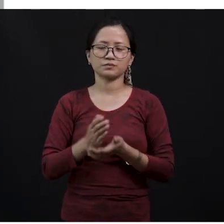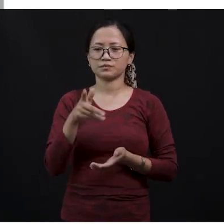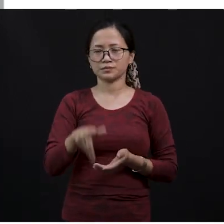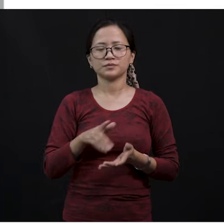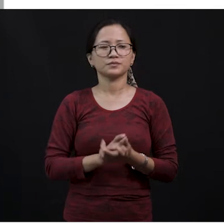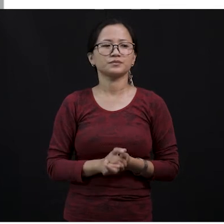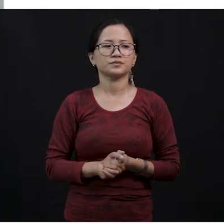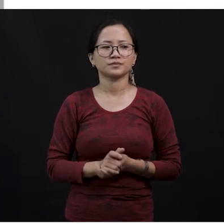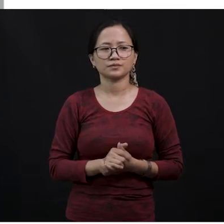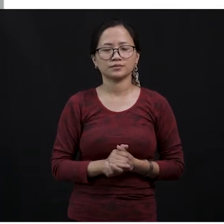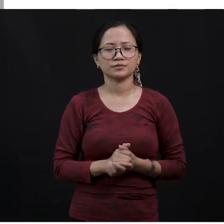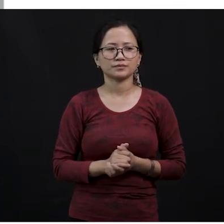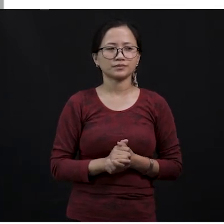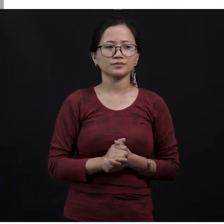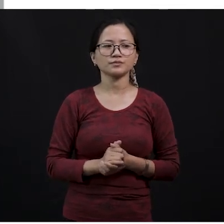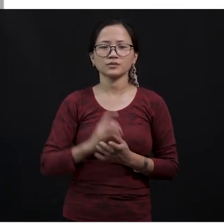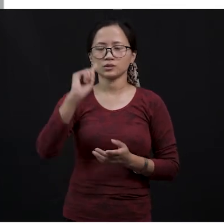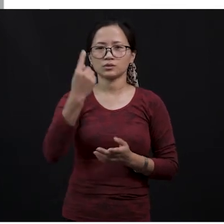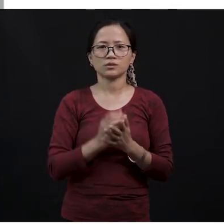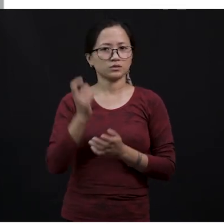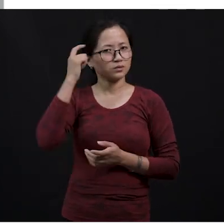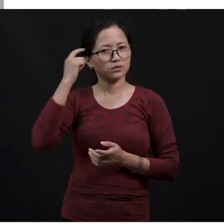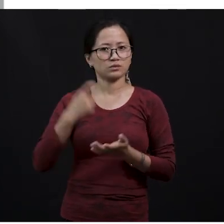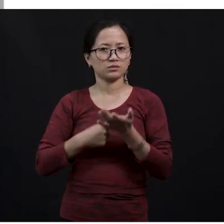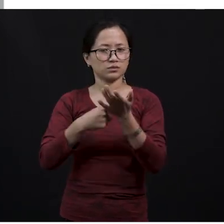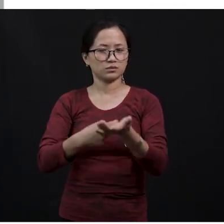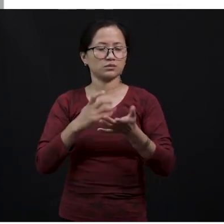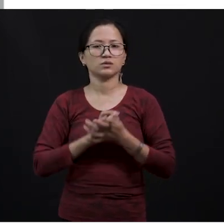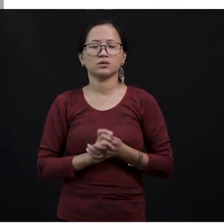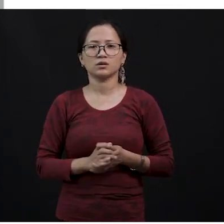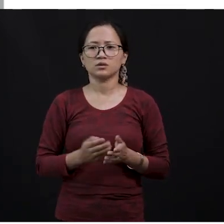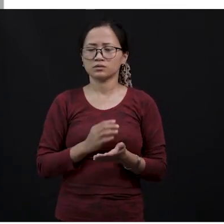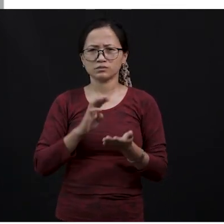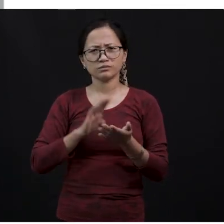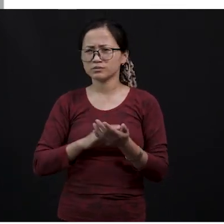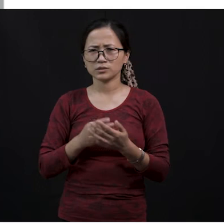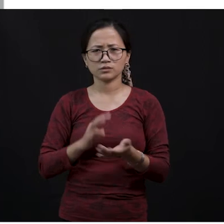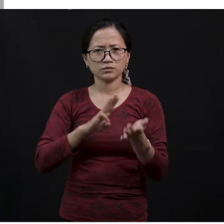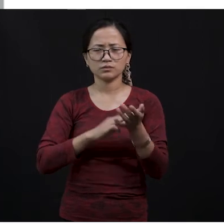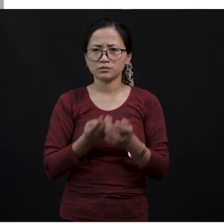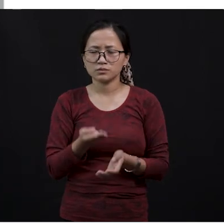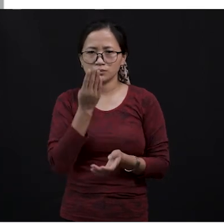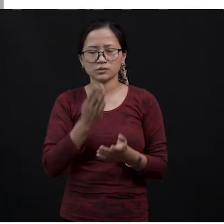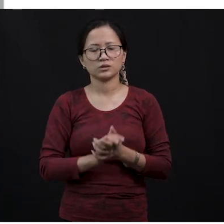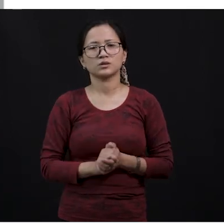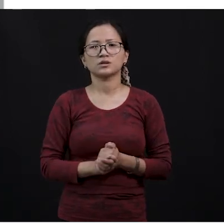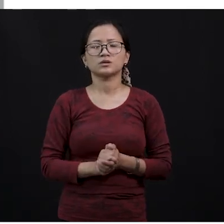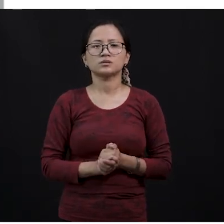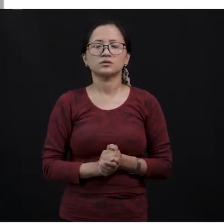Shah Tughlaq was one ruler who thought that, okay, because the Muslim clergy is the religious